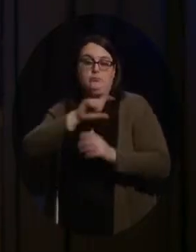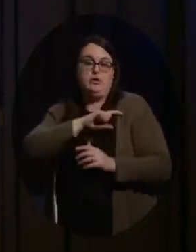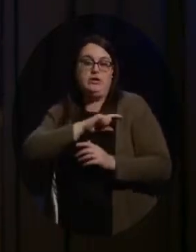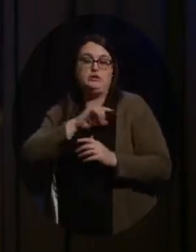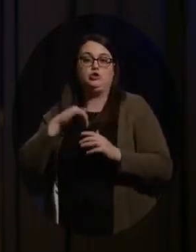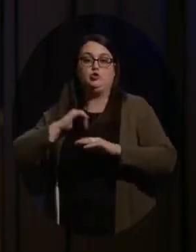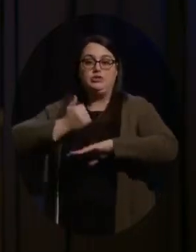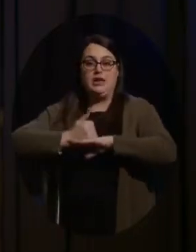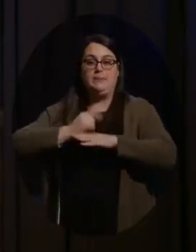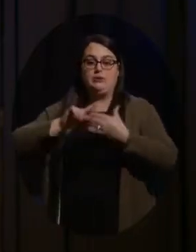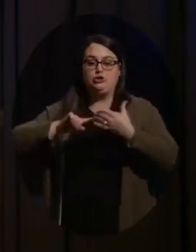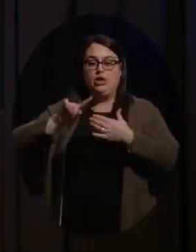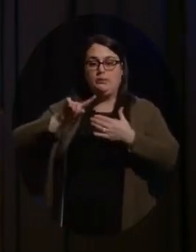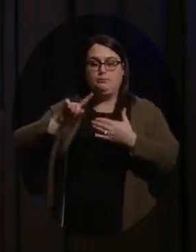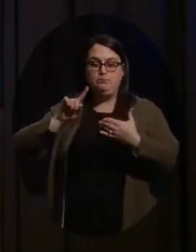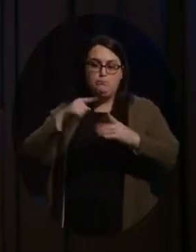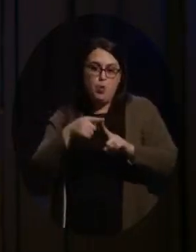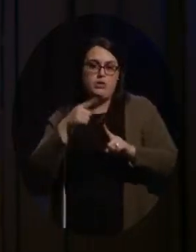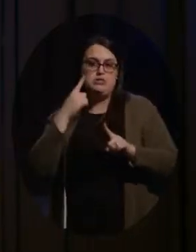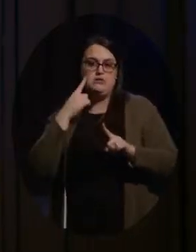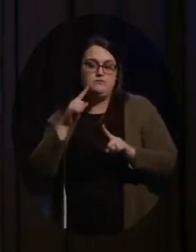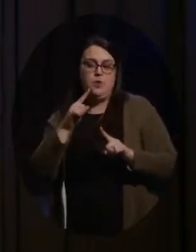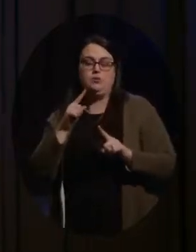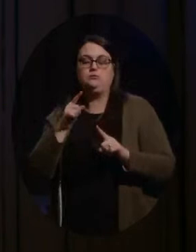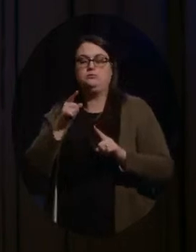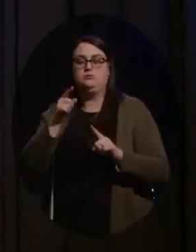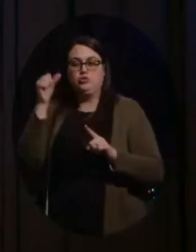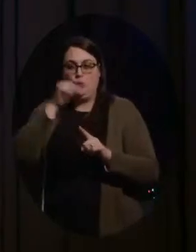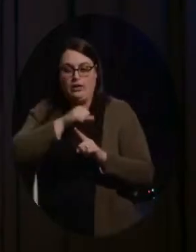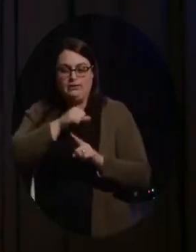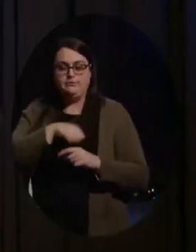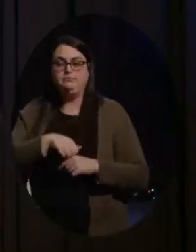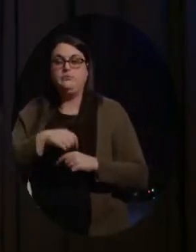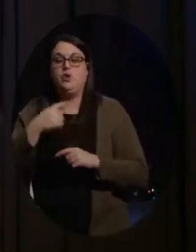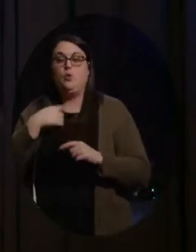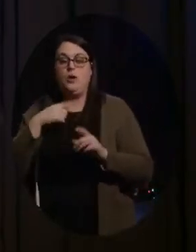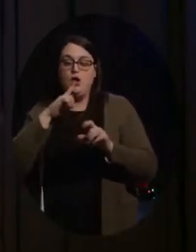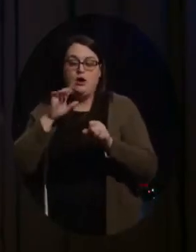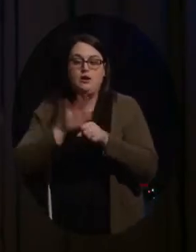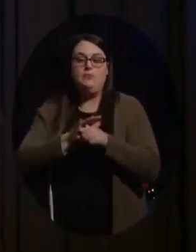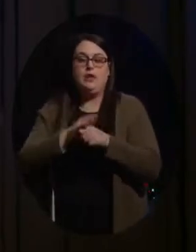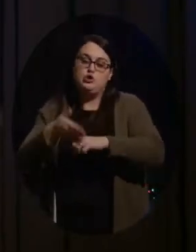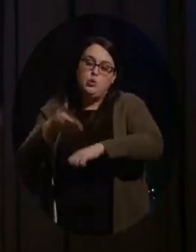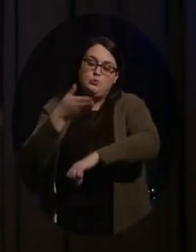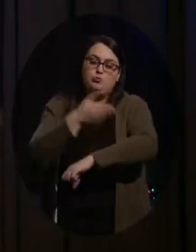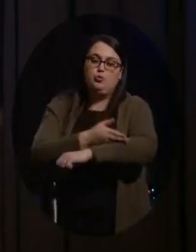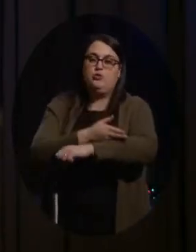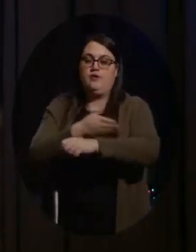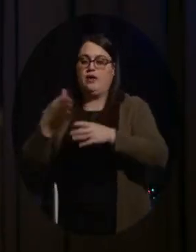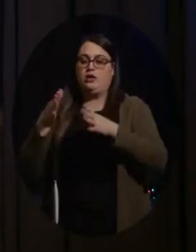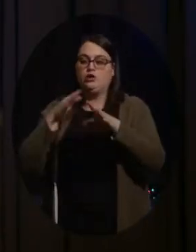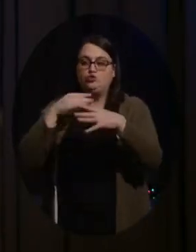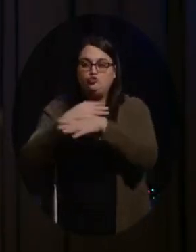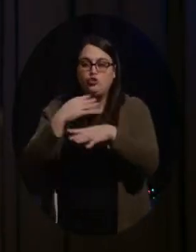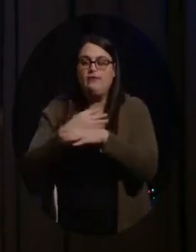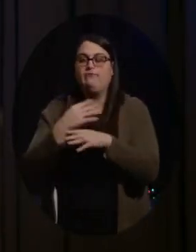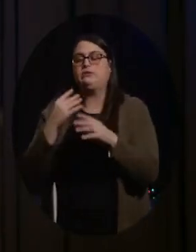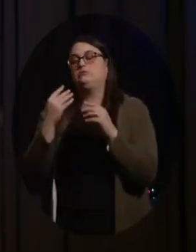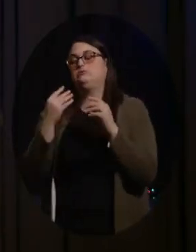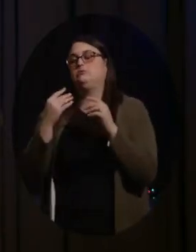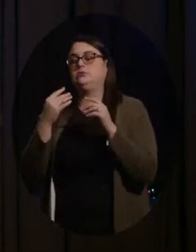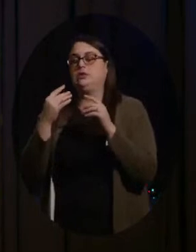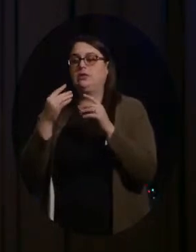city. We remain committed to improving pedestrian and traffic safety through engineering,